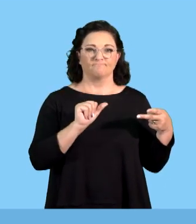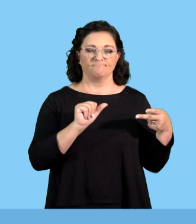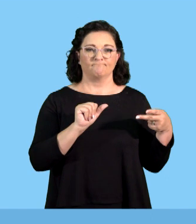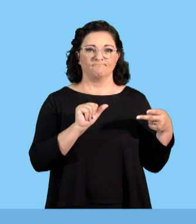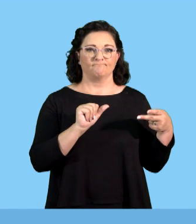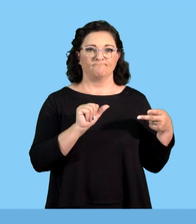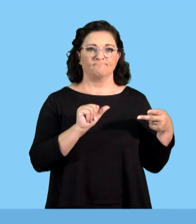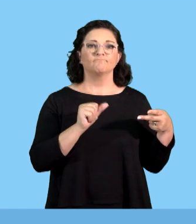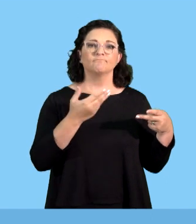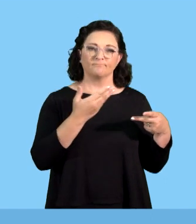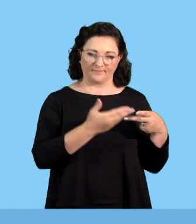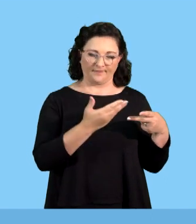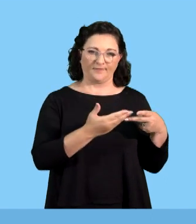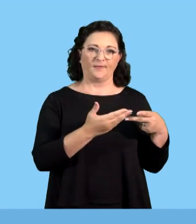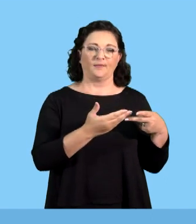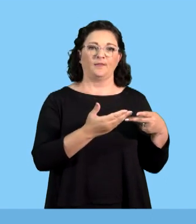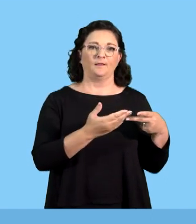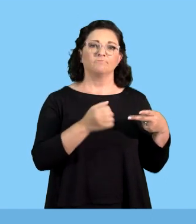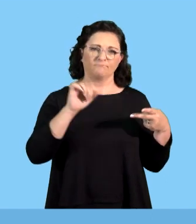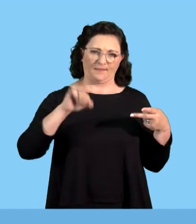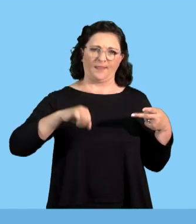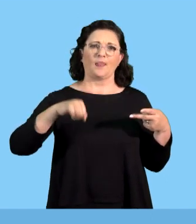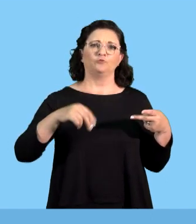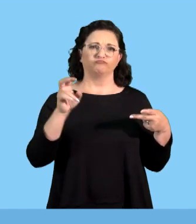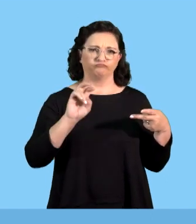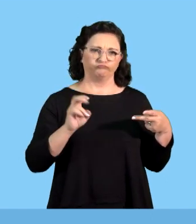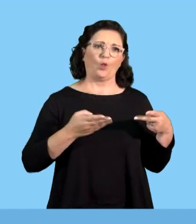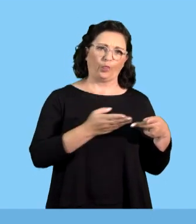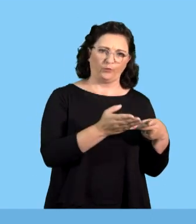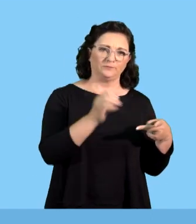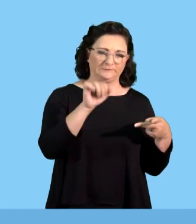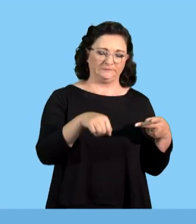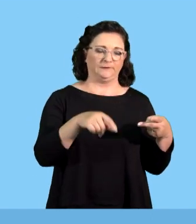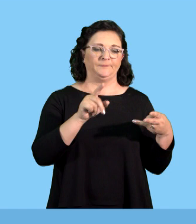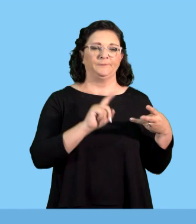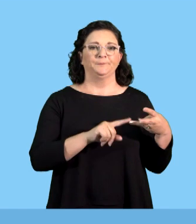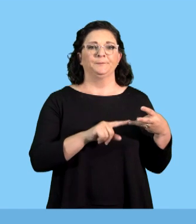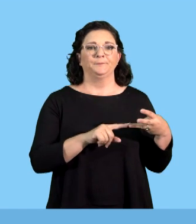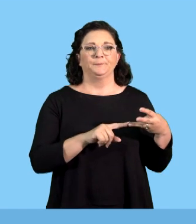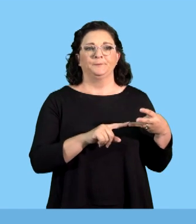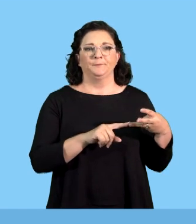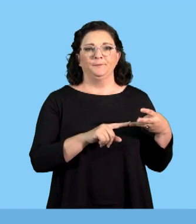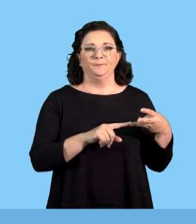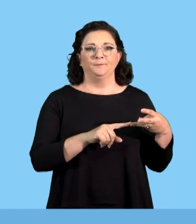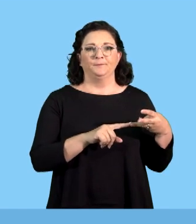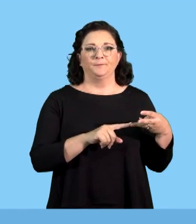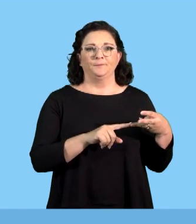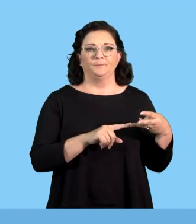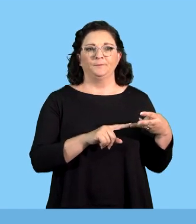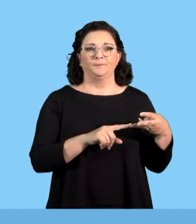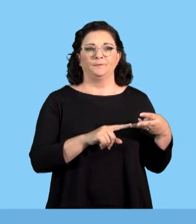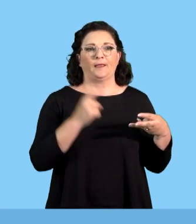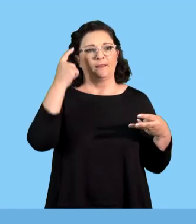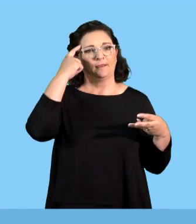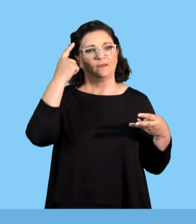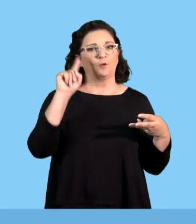as one of the materials that is able to allow electricity to pass through. And then lastly, we can think of gold